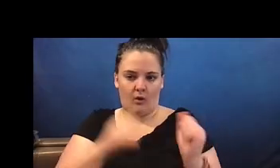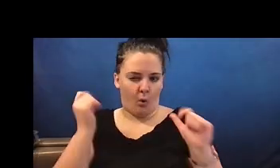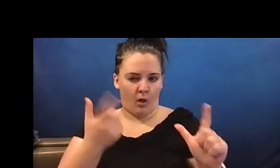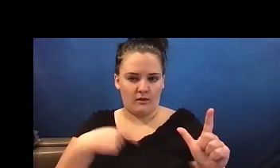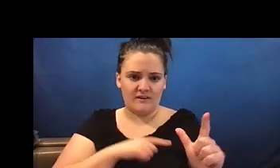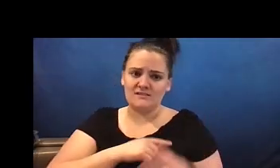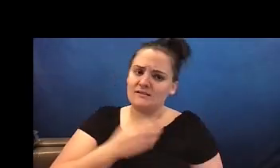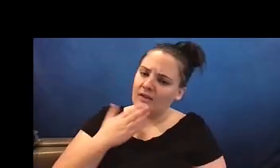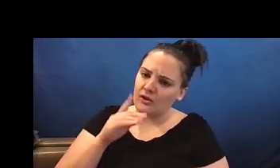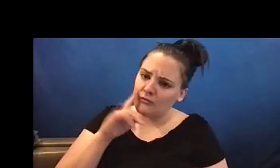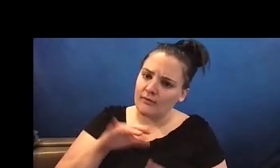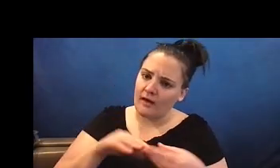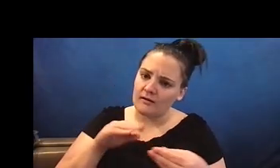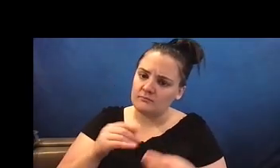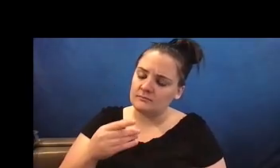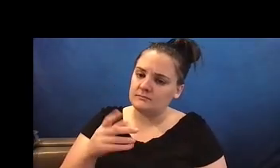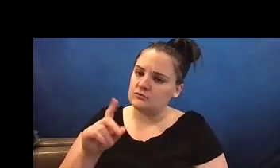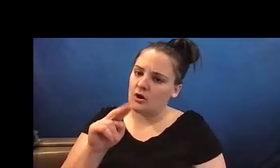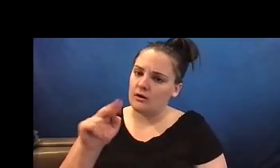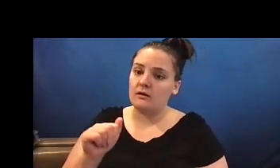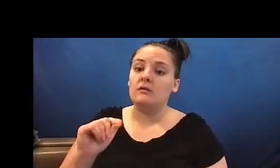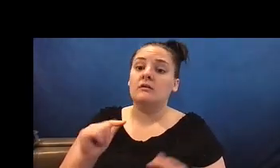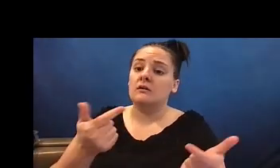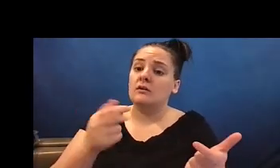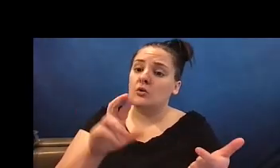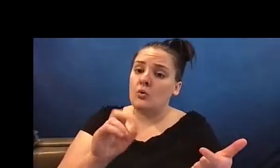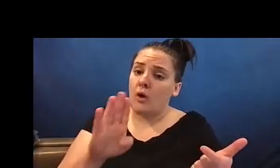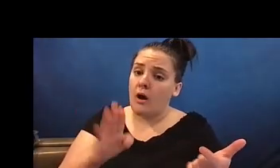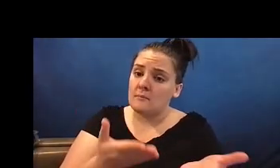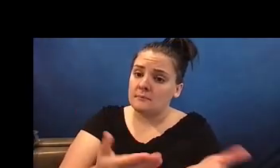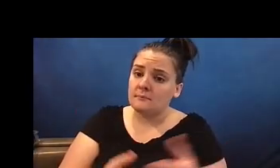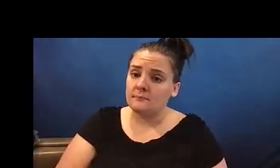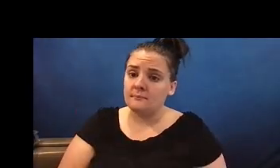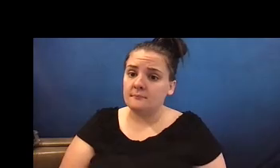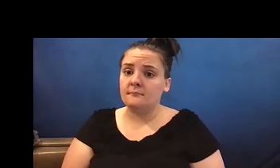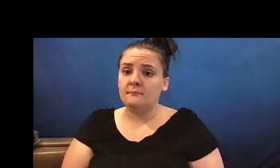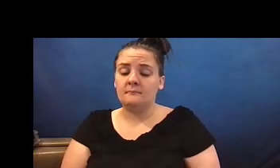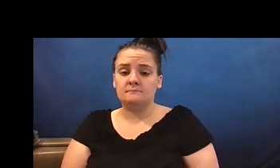that, Donna. Thank you. Rob.